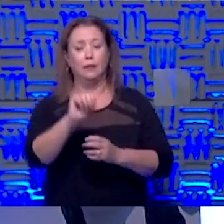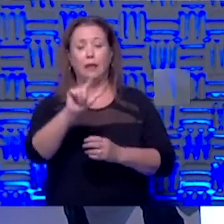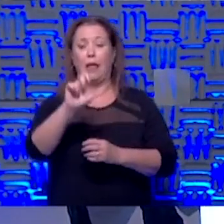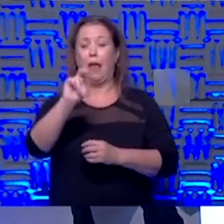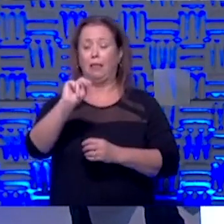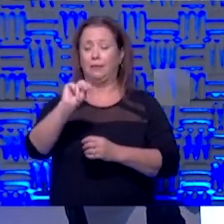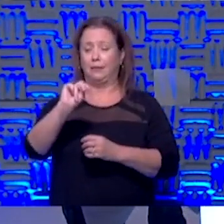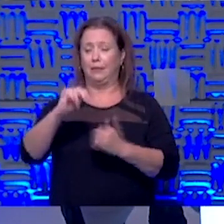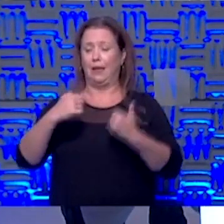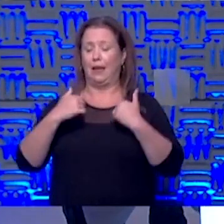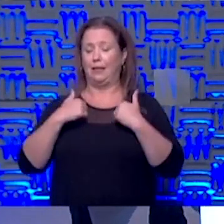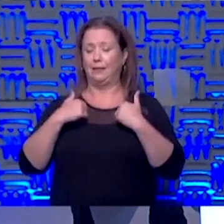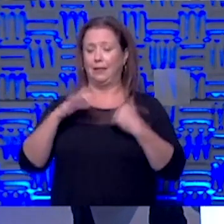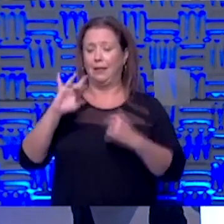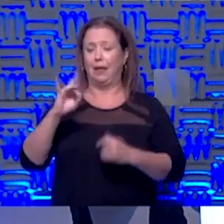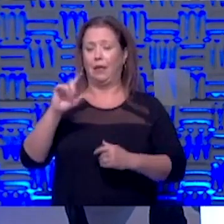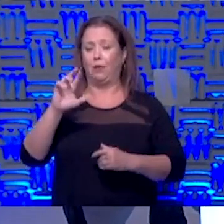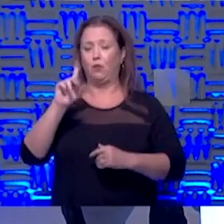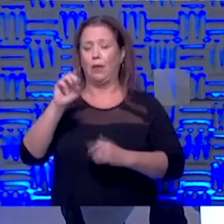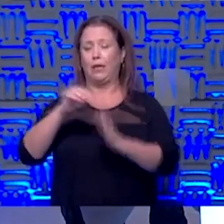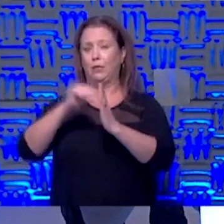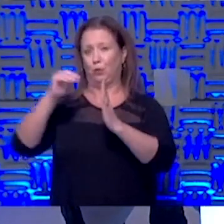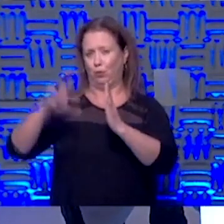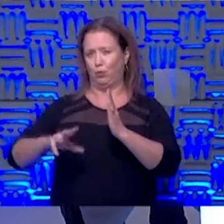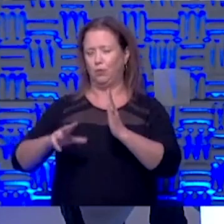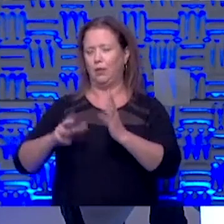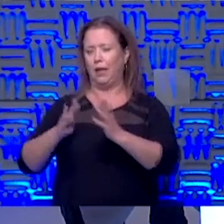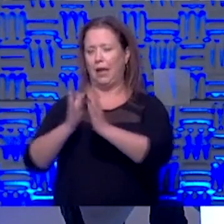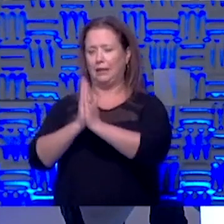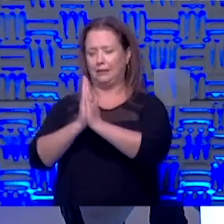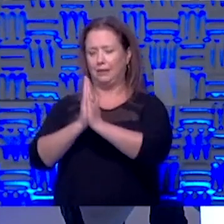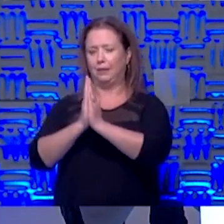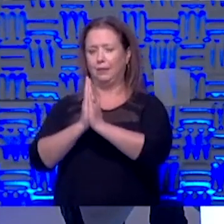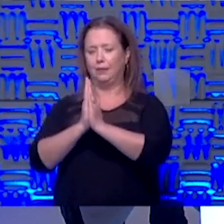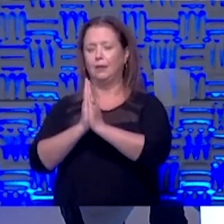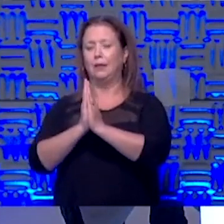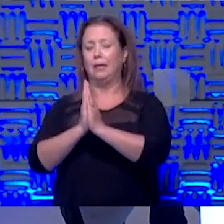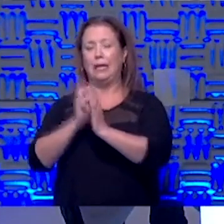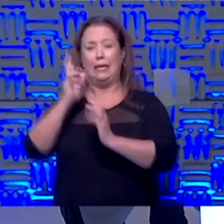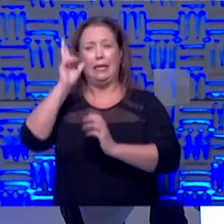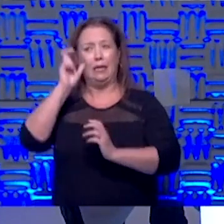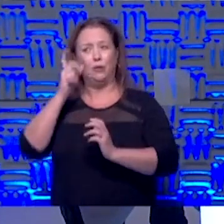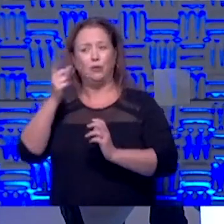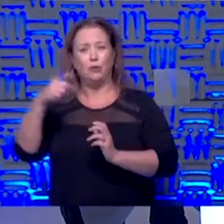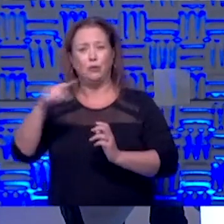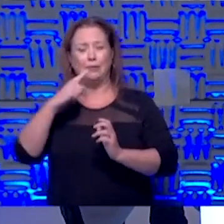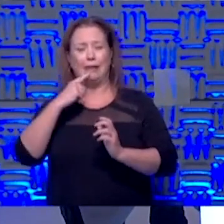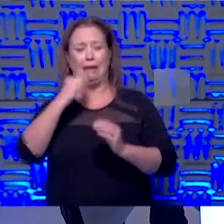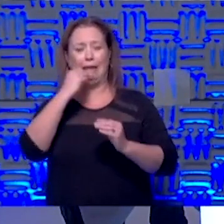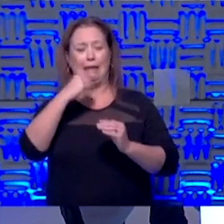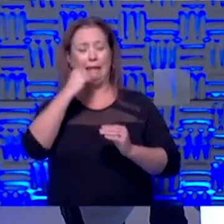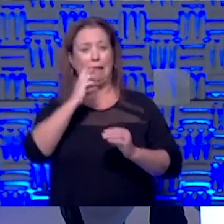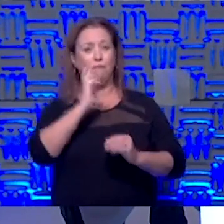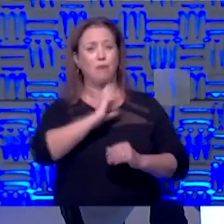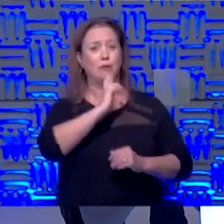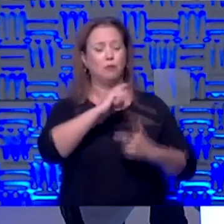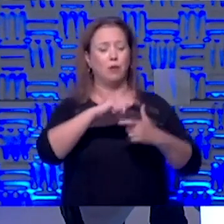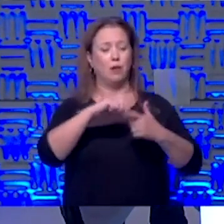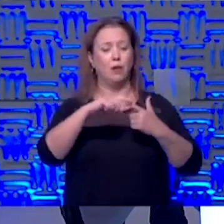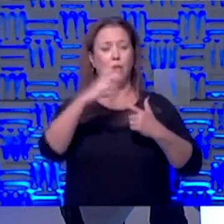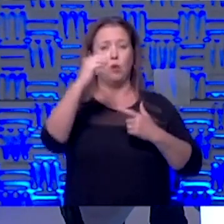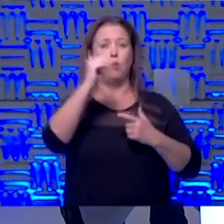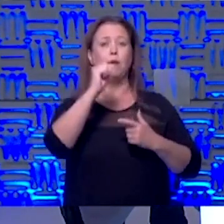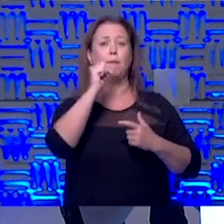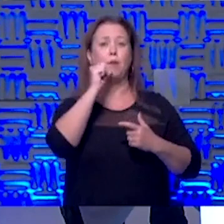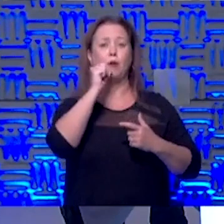question she doesn't know how to answer. She wants help. He says he hears you say that eating at restaurants, going to bars is